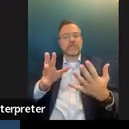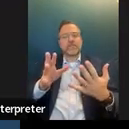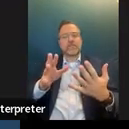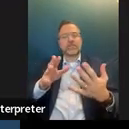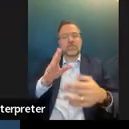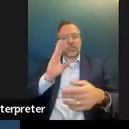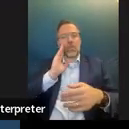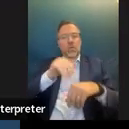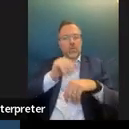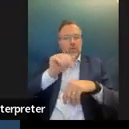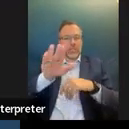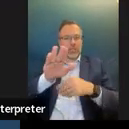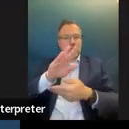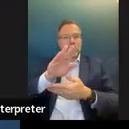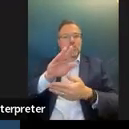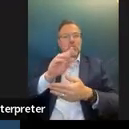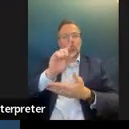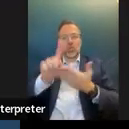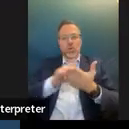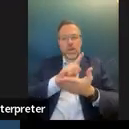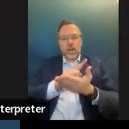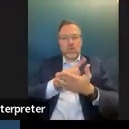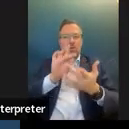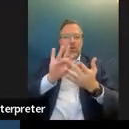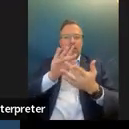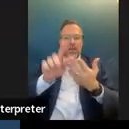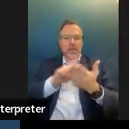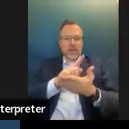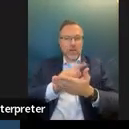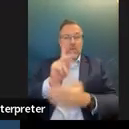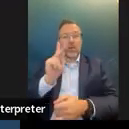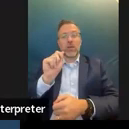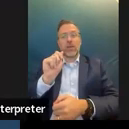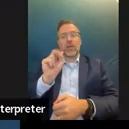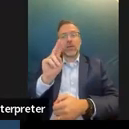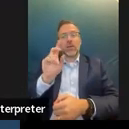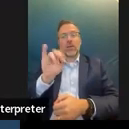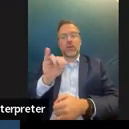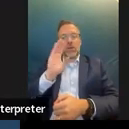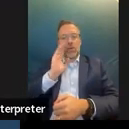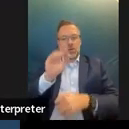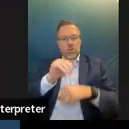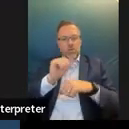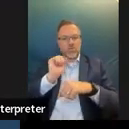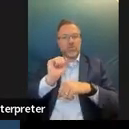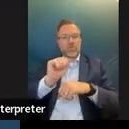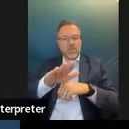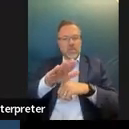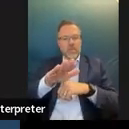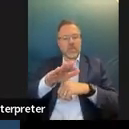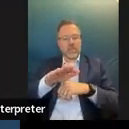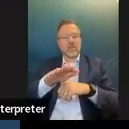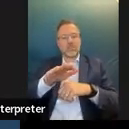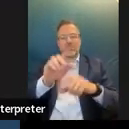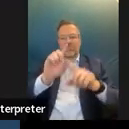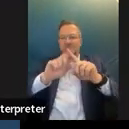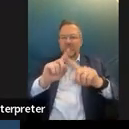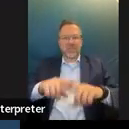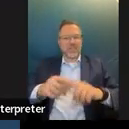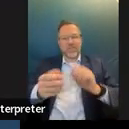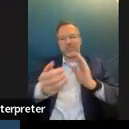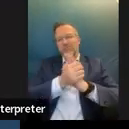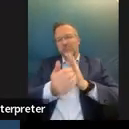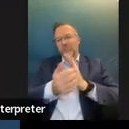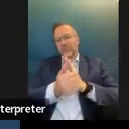your contact hour, and Carly will send you with your contact hour all kinds of goodies like